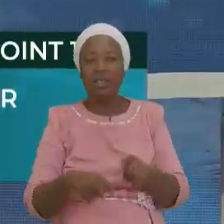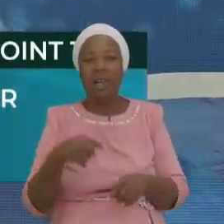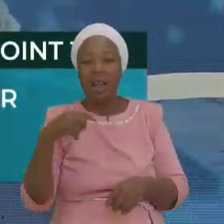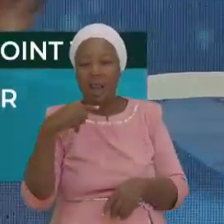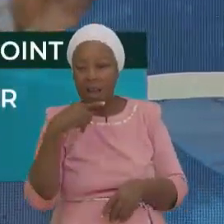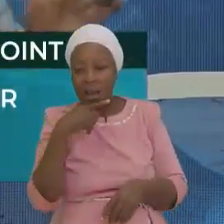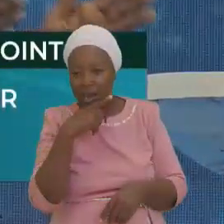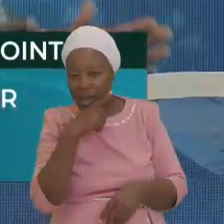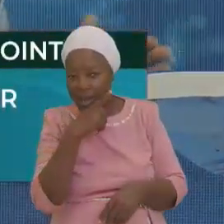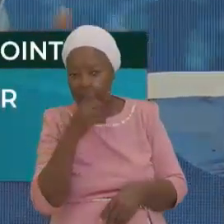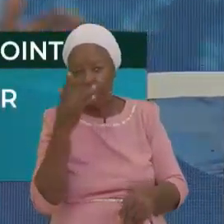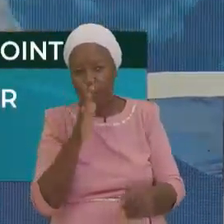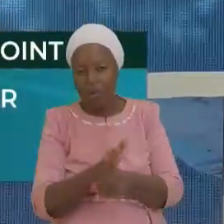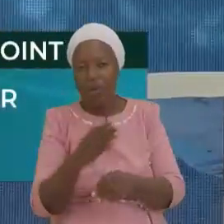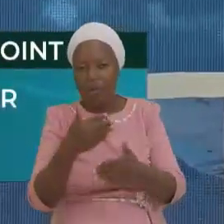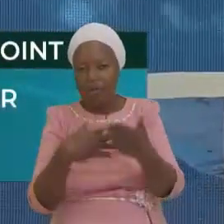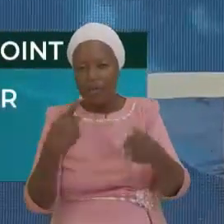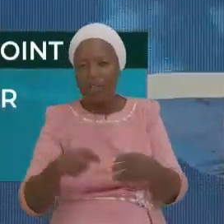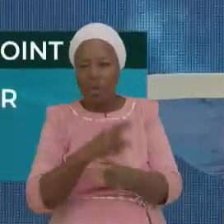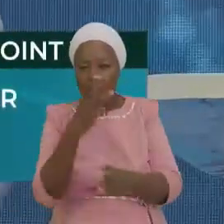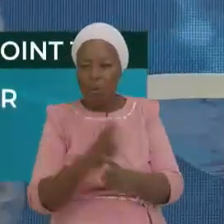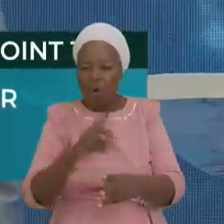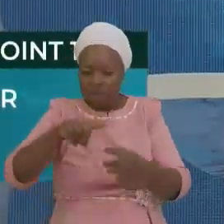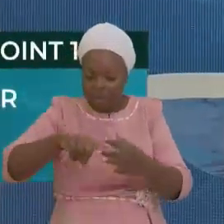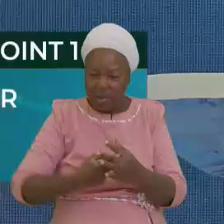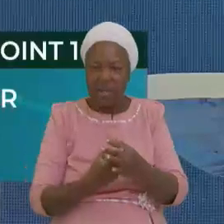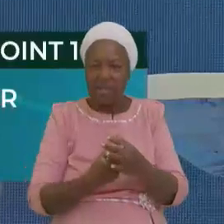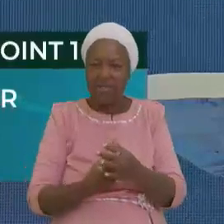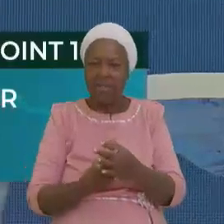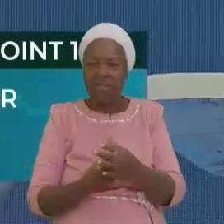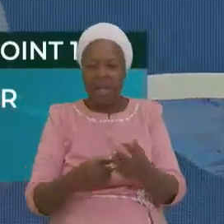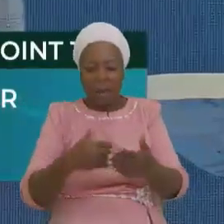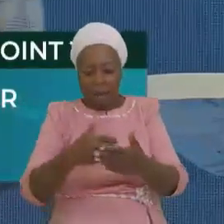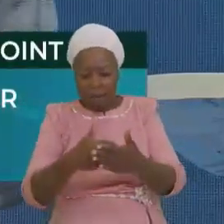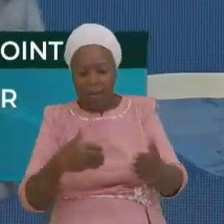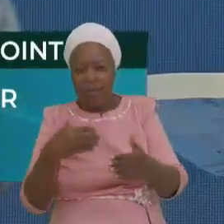Before the world began.